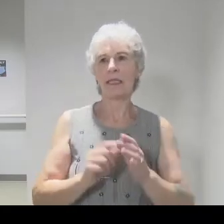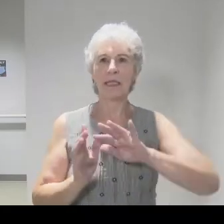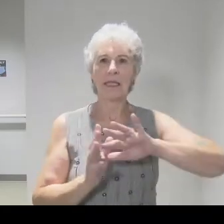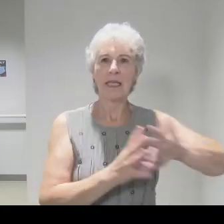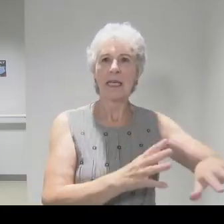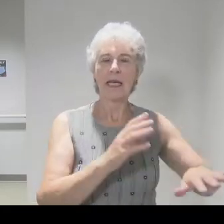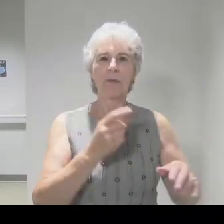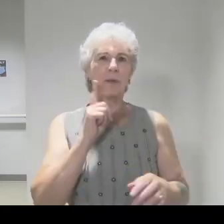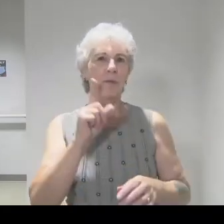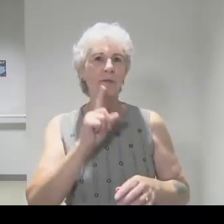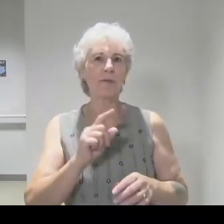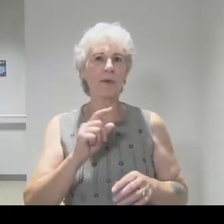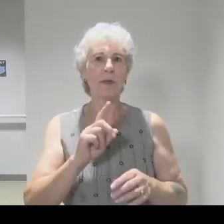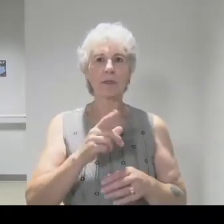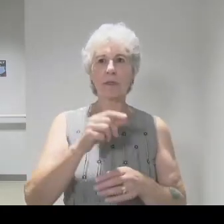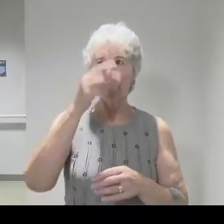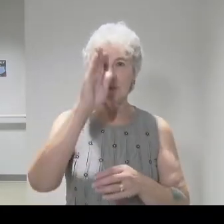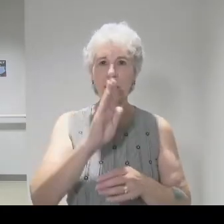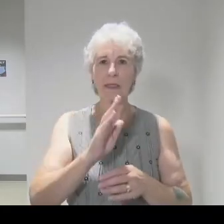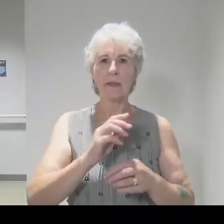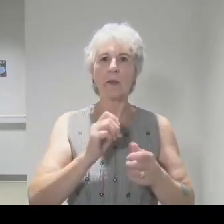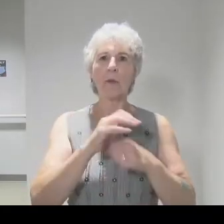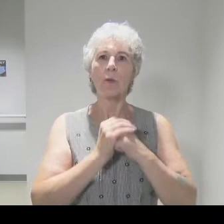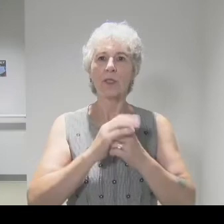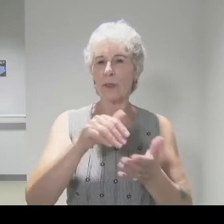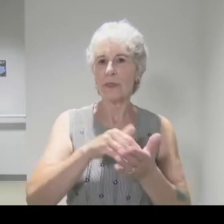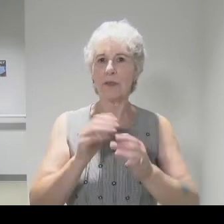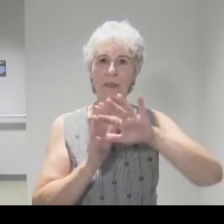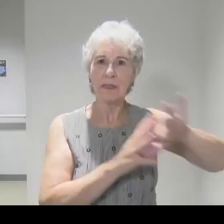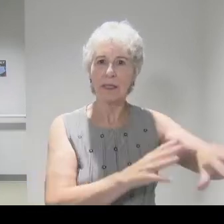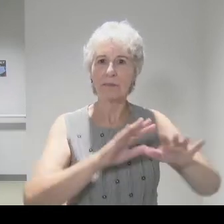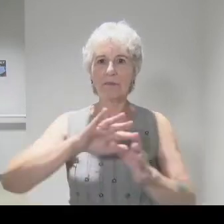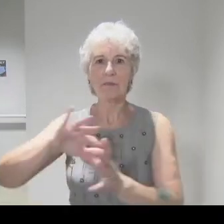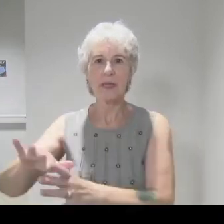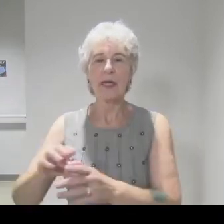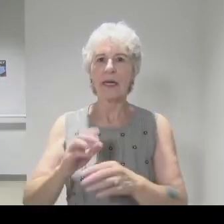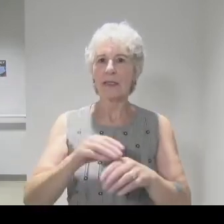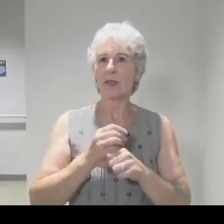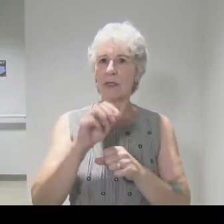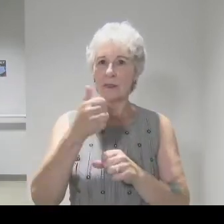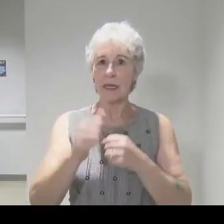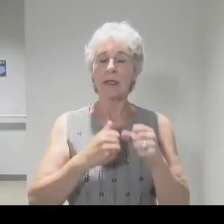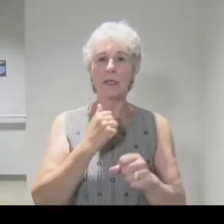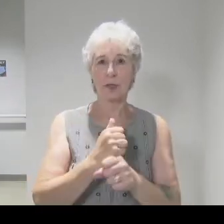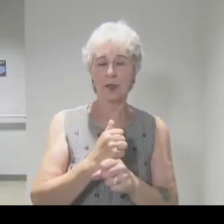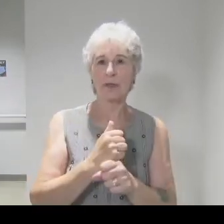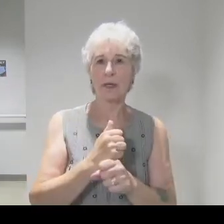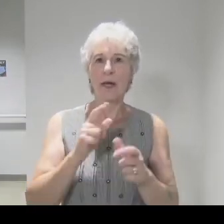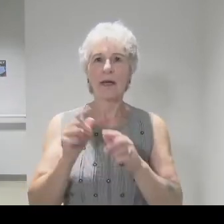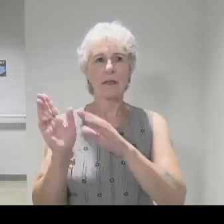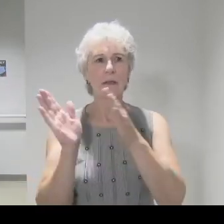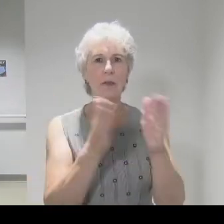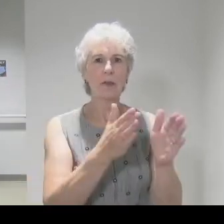of the false gods, but it took him another decade or so before he then turned his attention to the temple that had not been used and